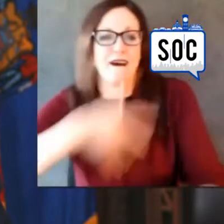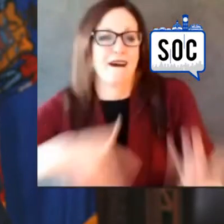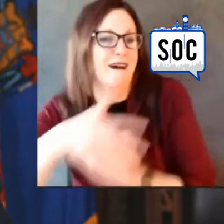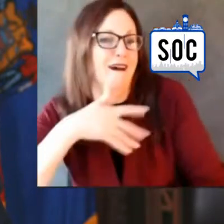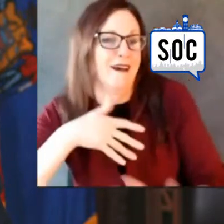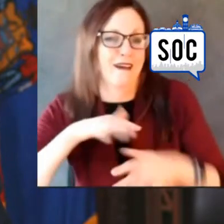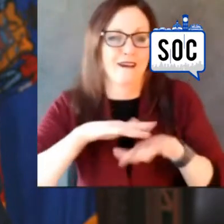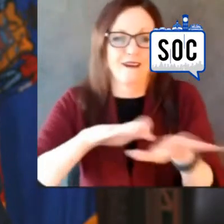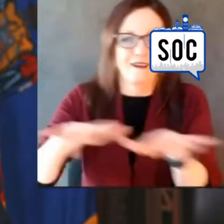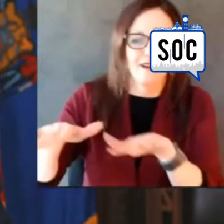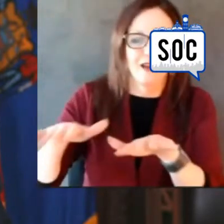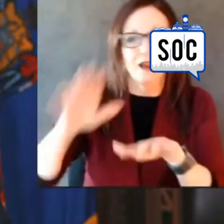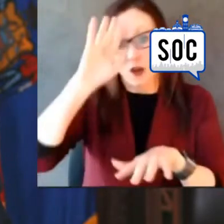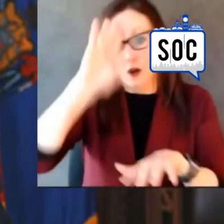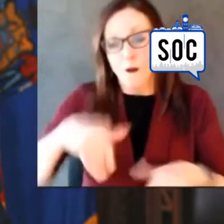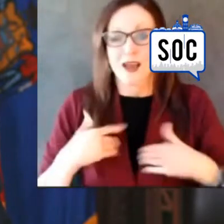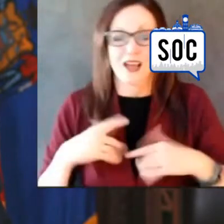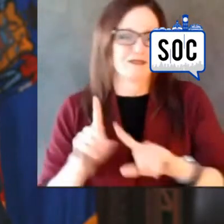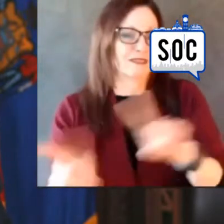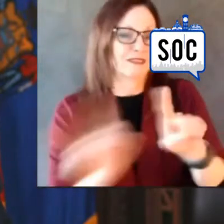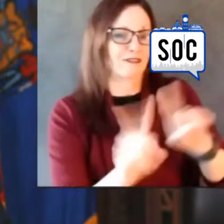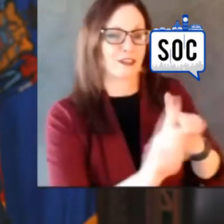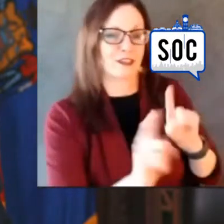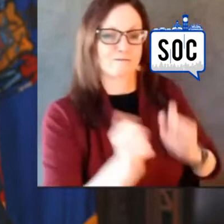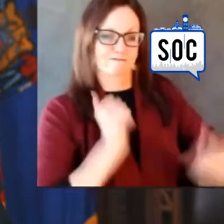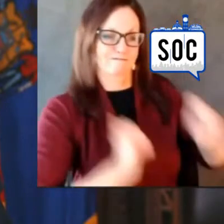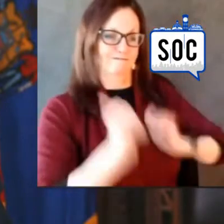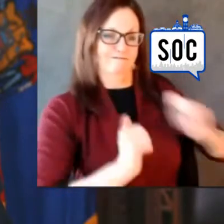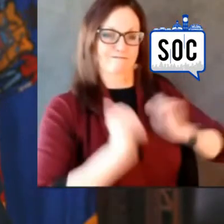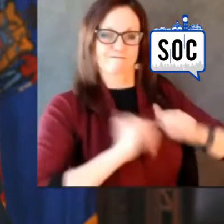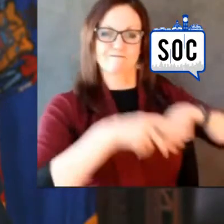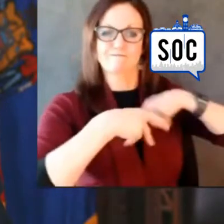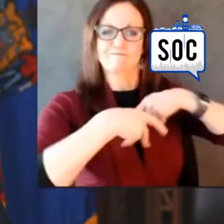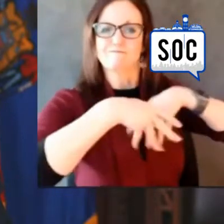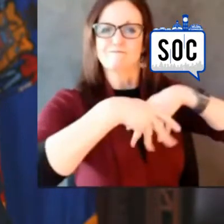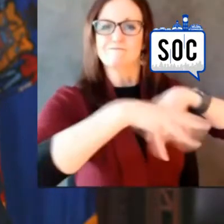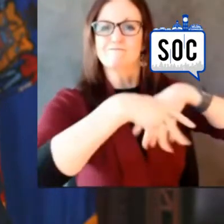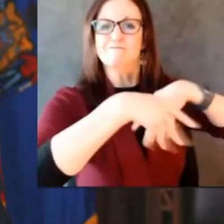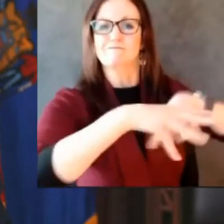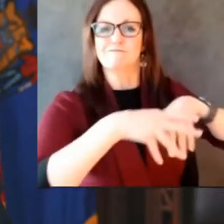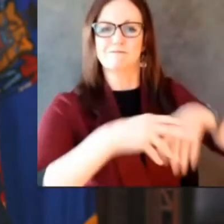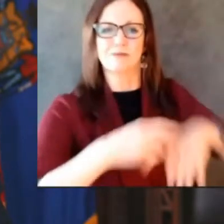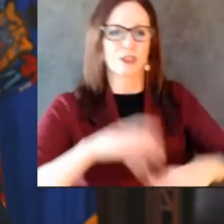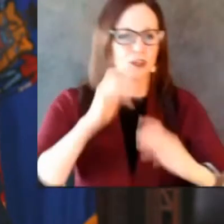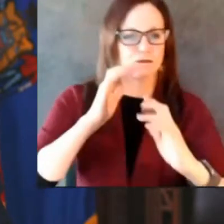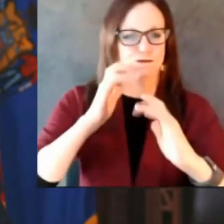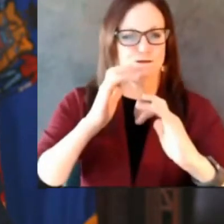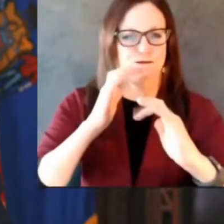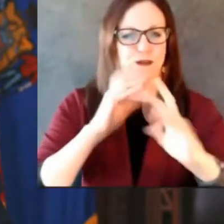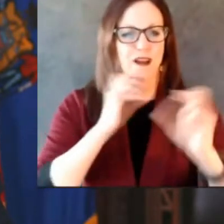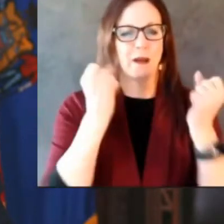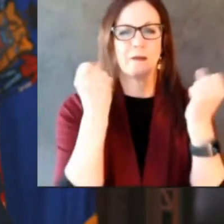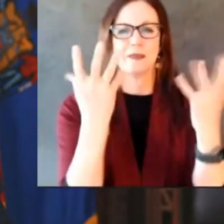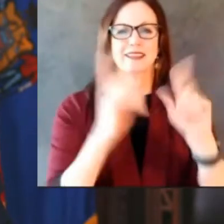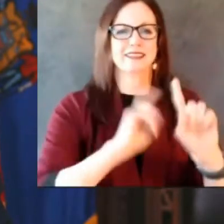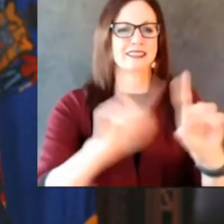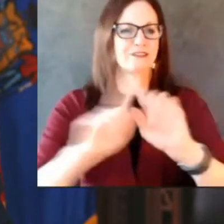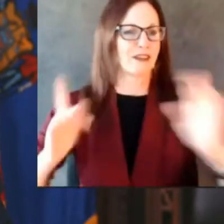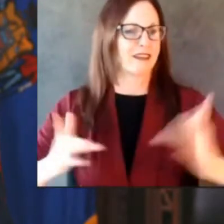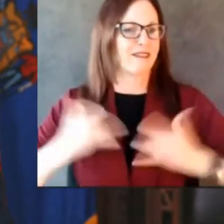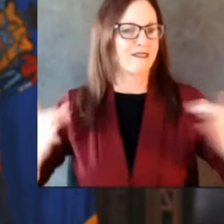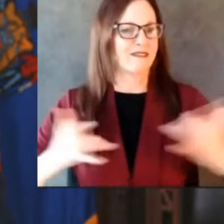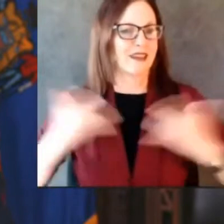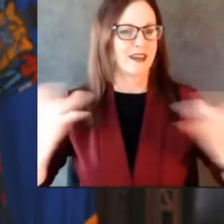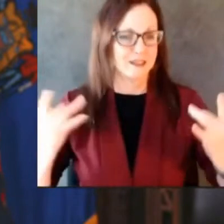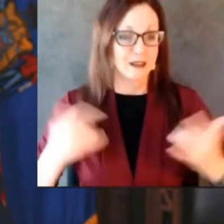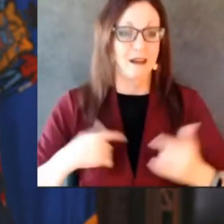July celebrations, or for me and Kathy, having a cream puff at the state fair, our ability to do so safely without masks and